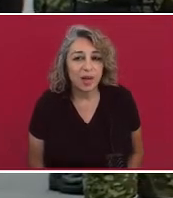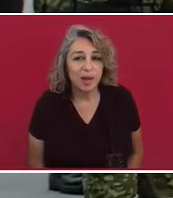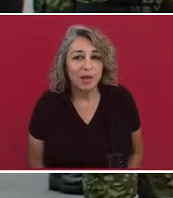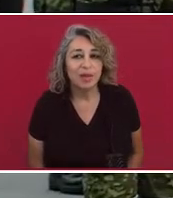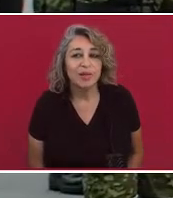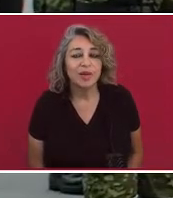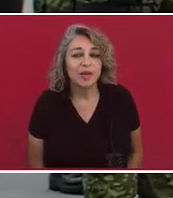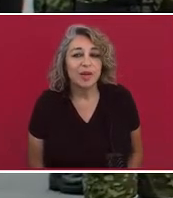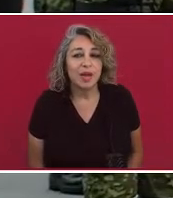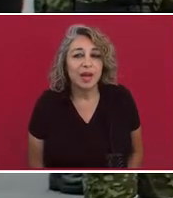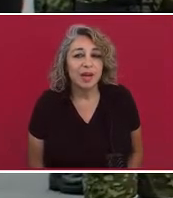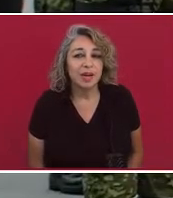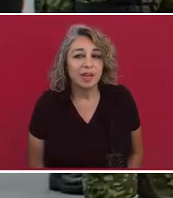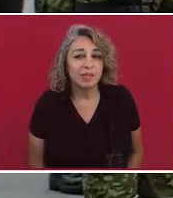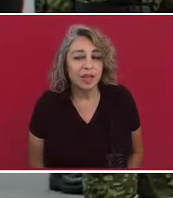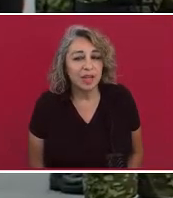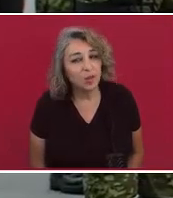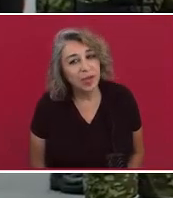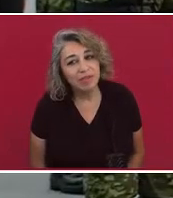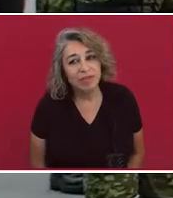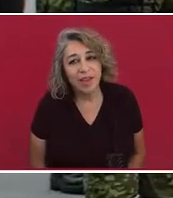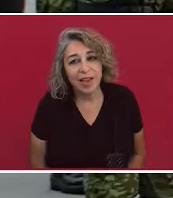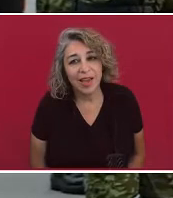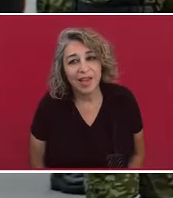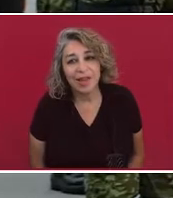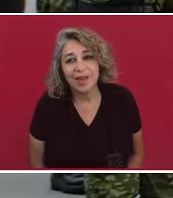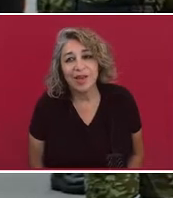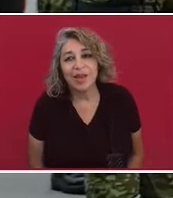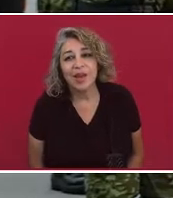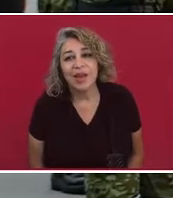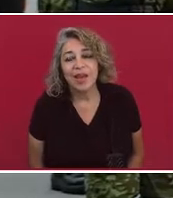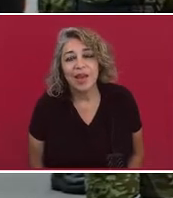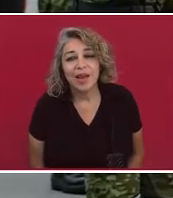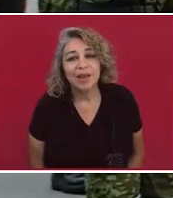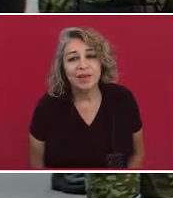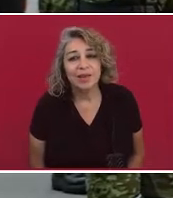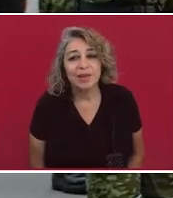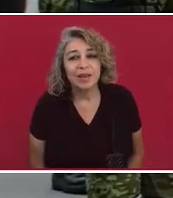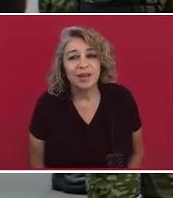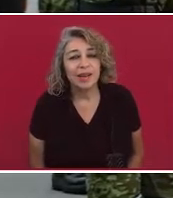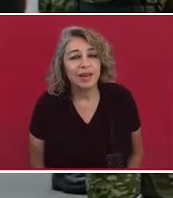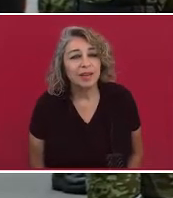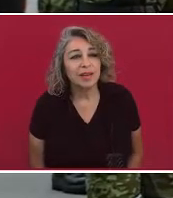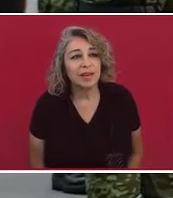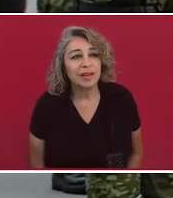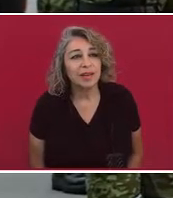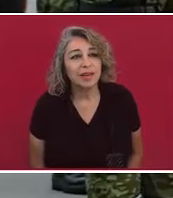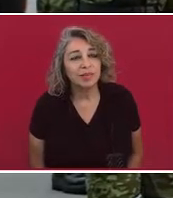the bell and waved the flag and